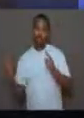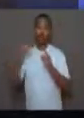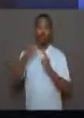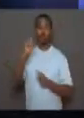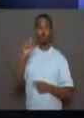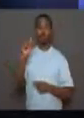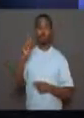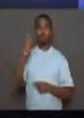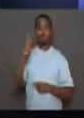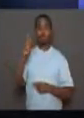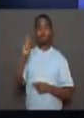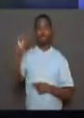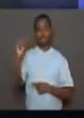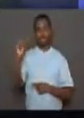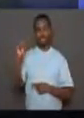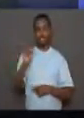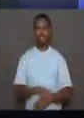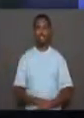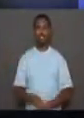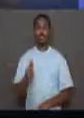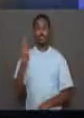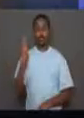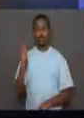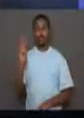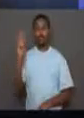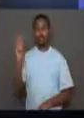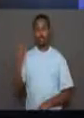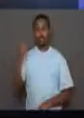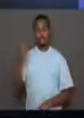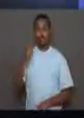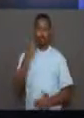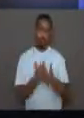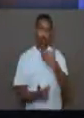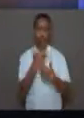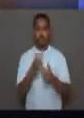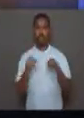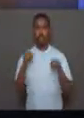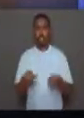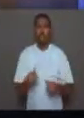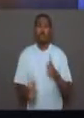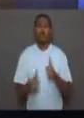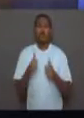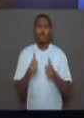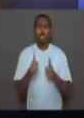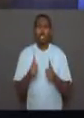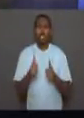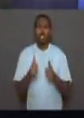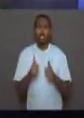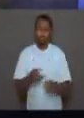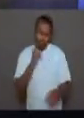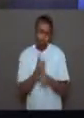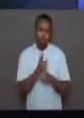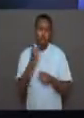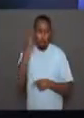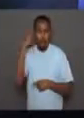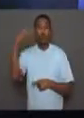Mars? The UWG is holding a debate about which right professions